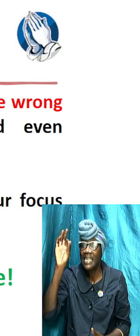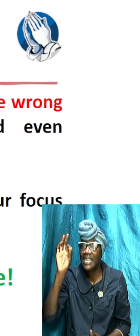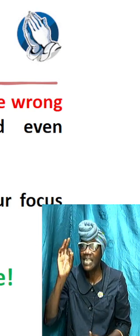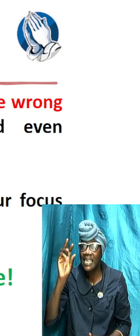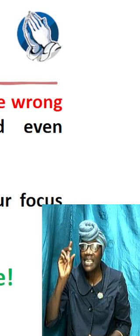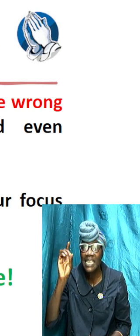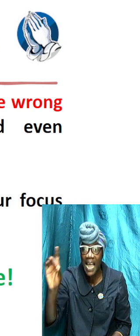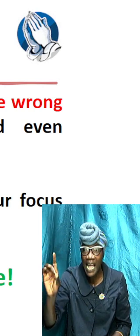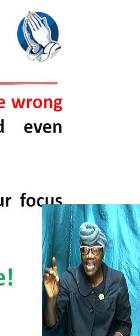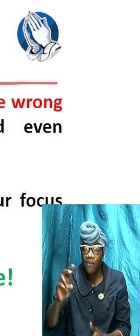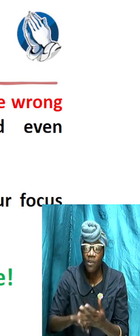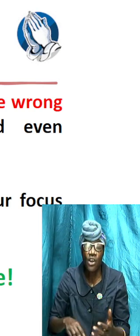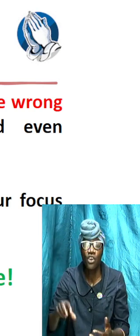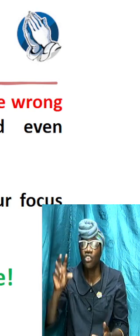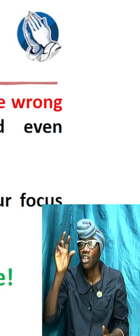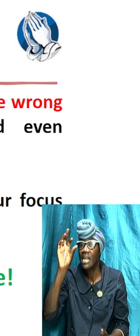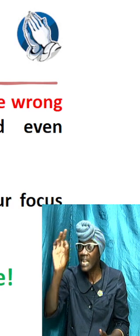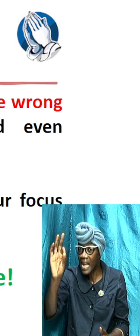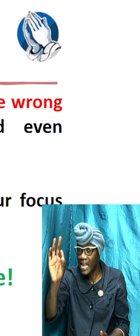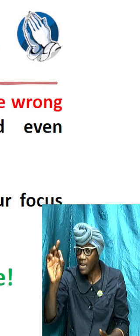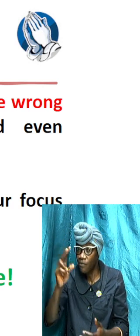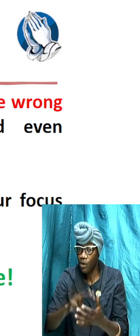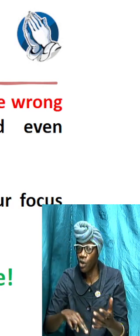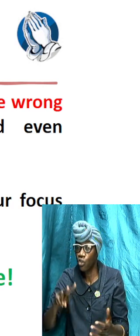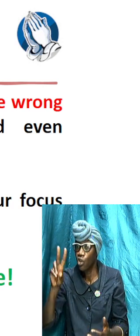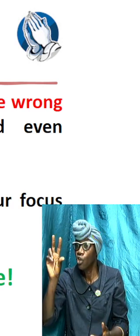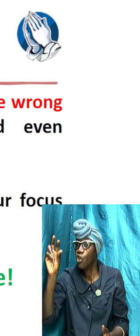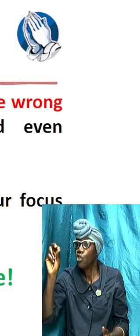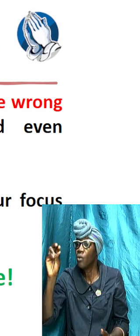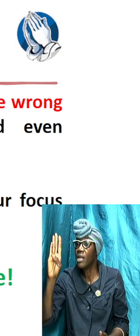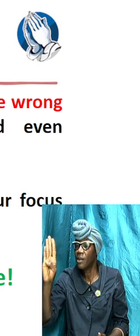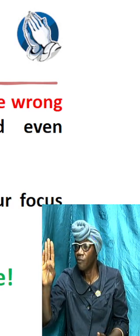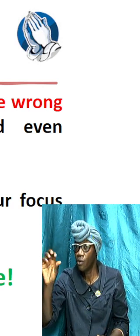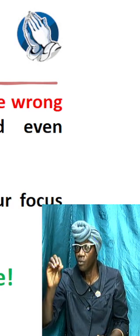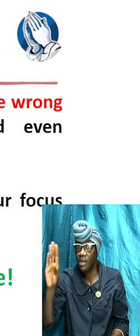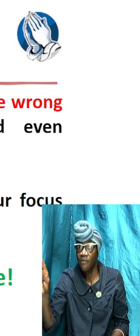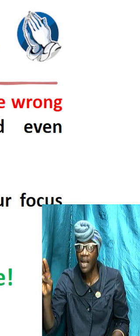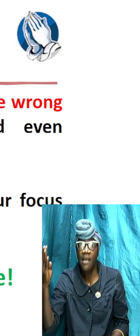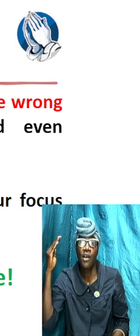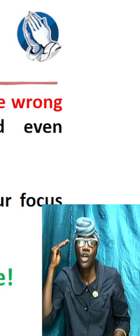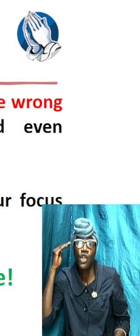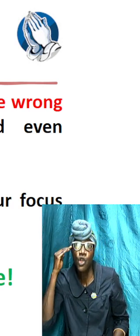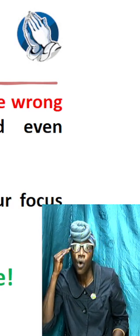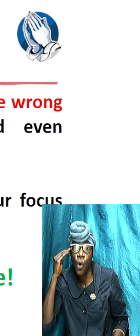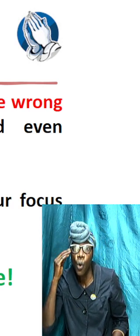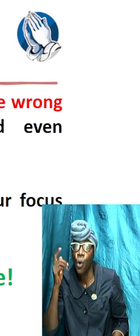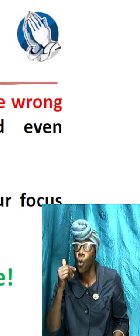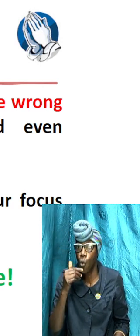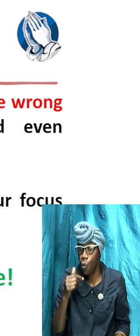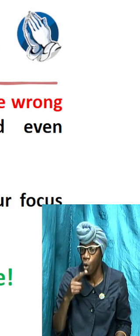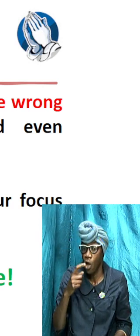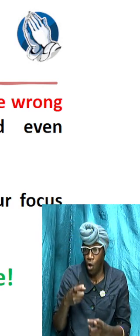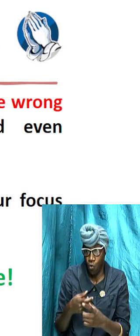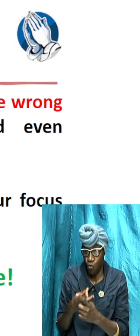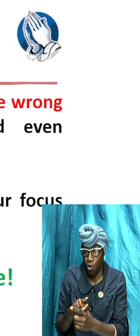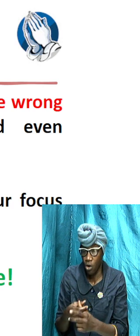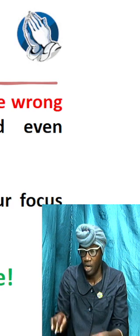25, "Know ye not that they which run in a race run all, but